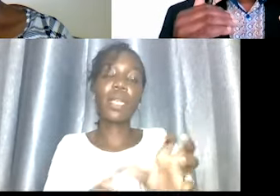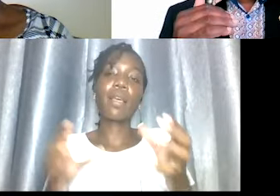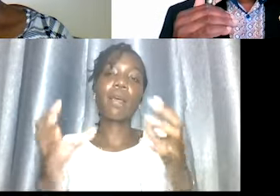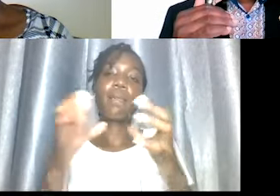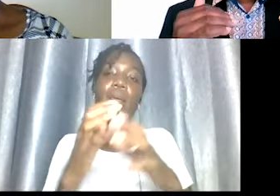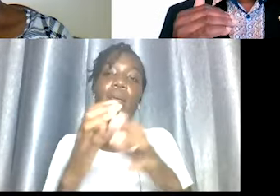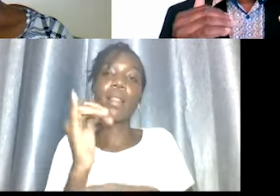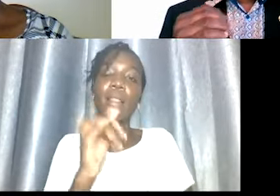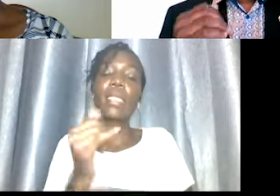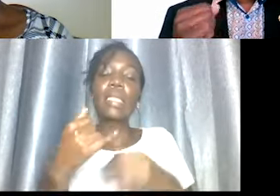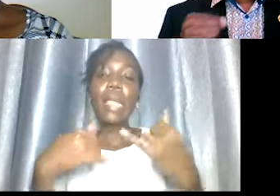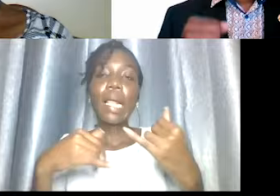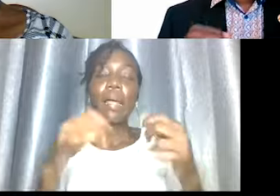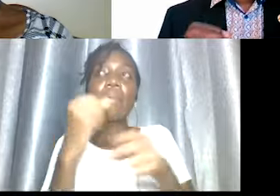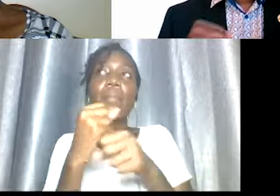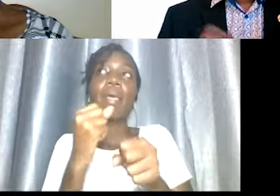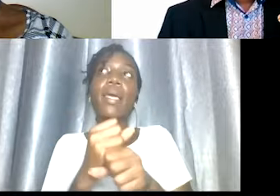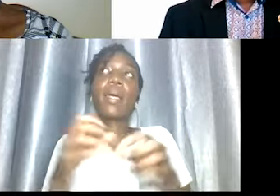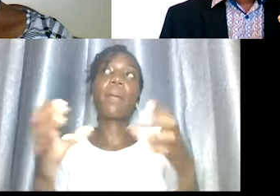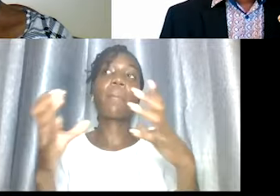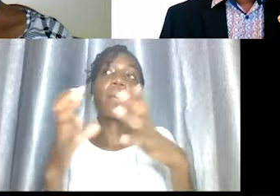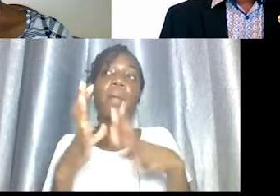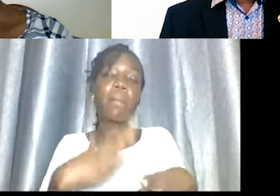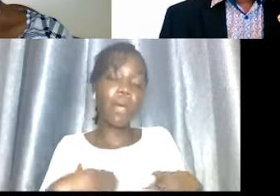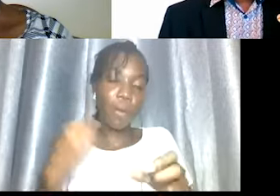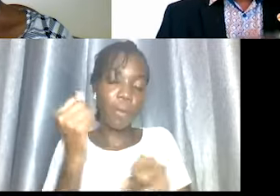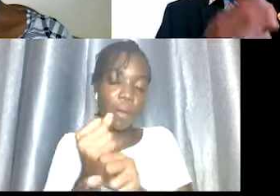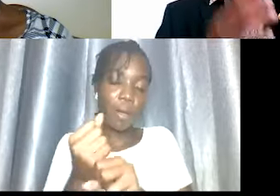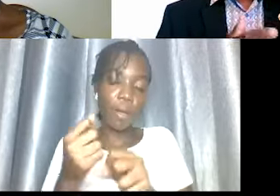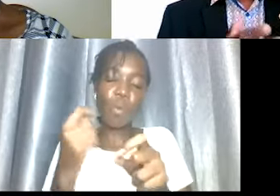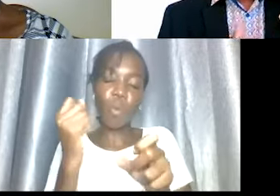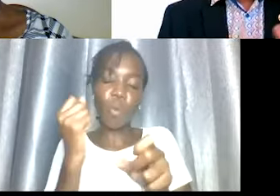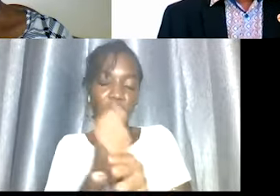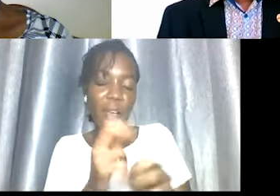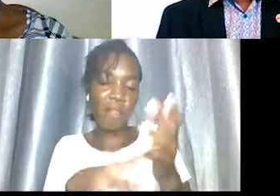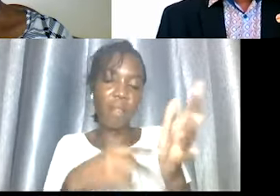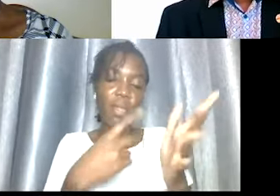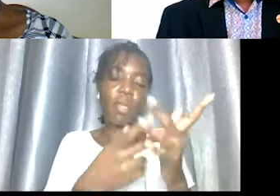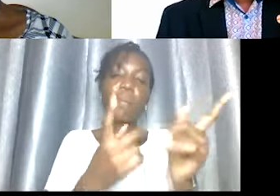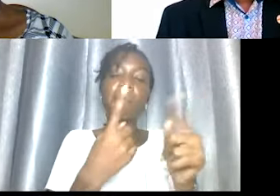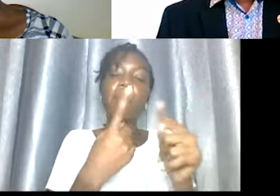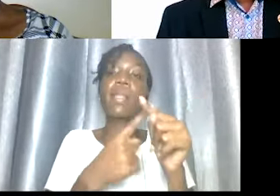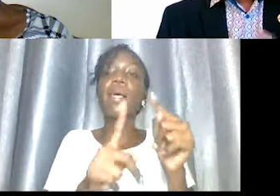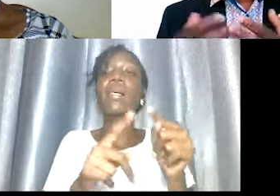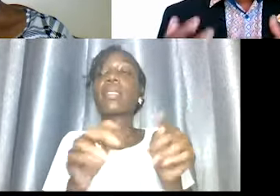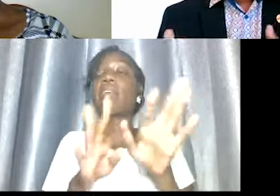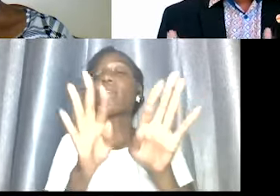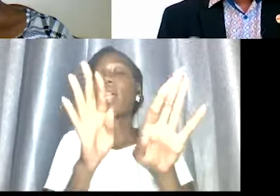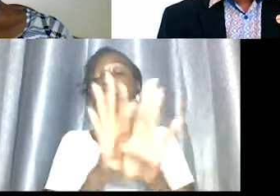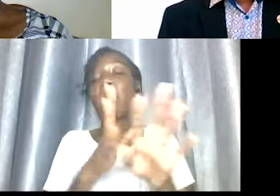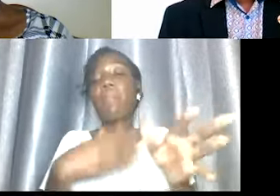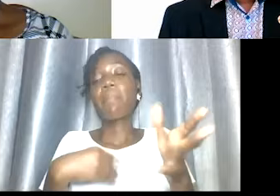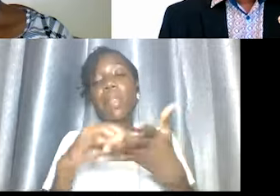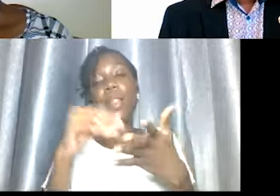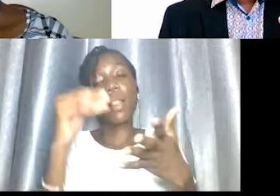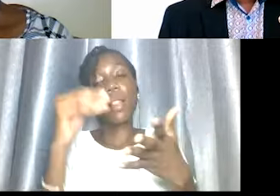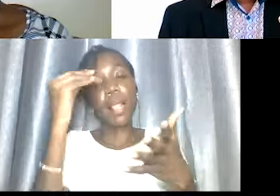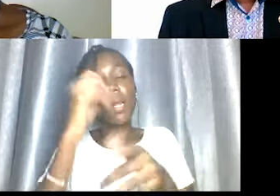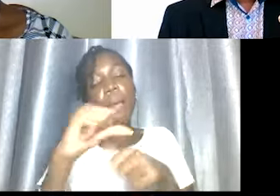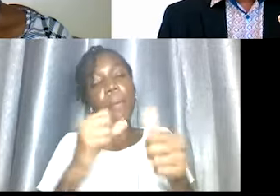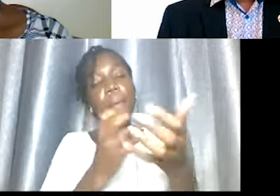my company work. My company did not work, that failed. So I learned everything I could learn about the equipment rental